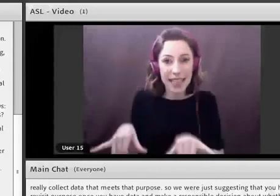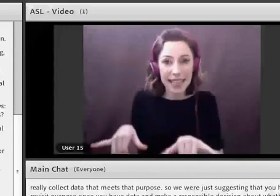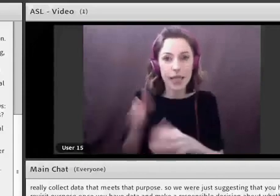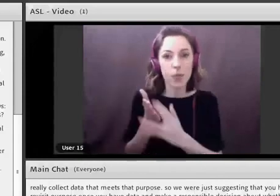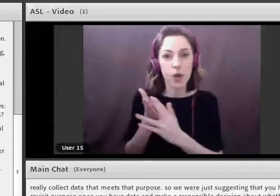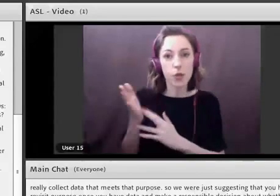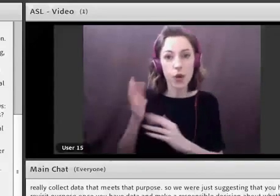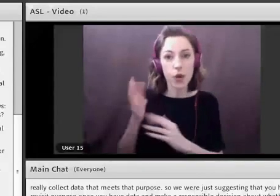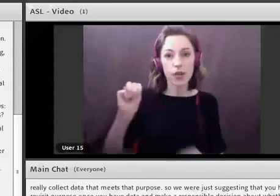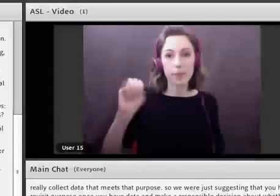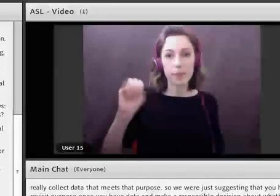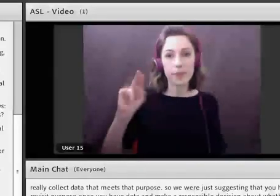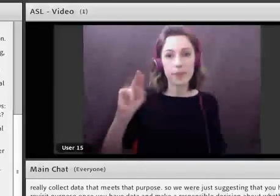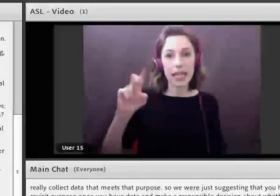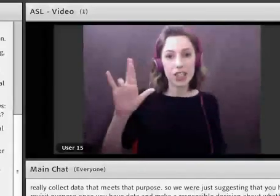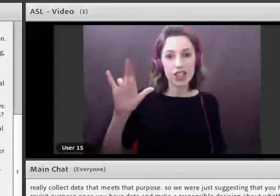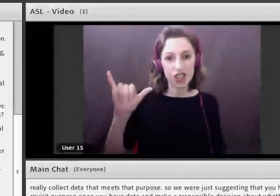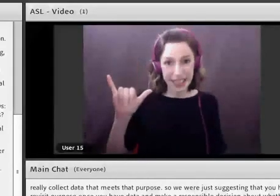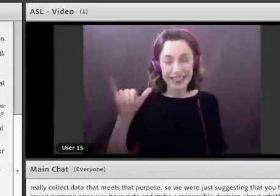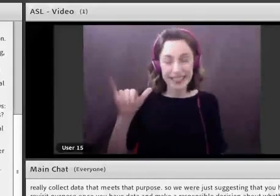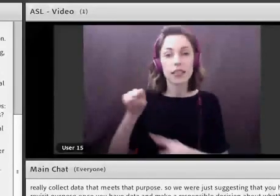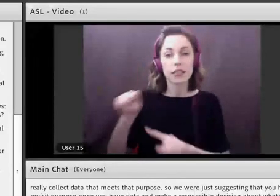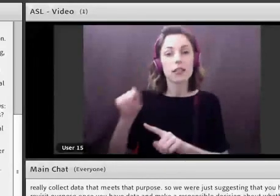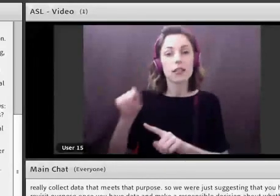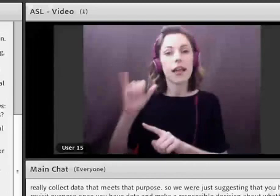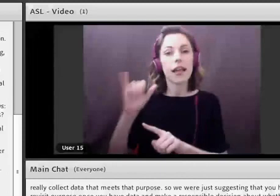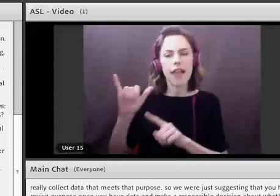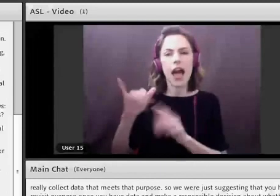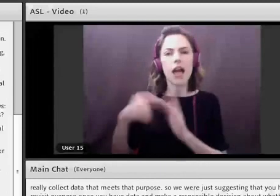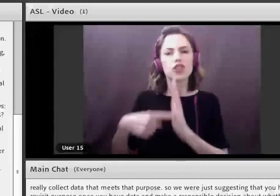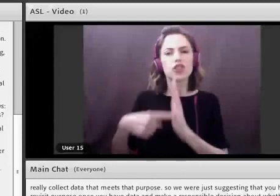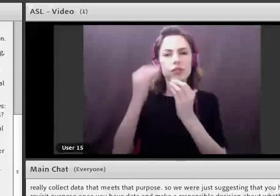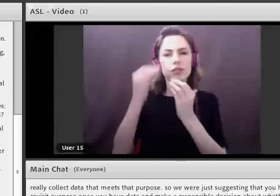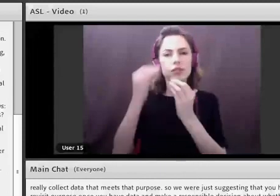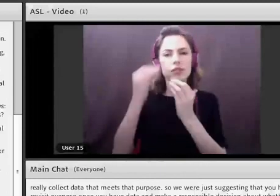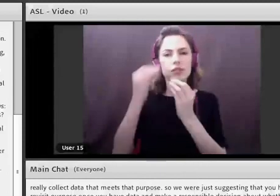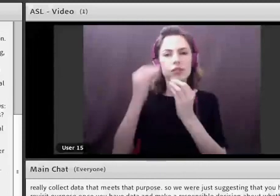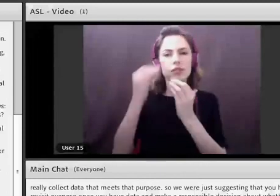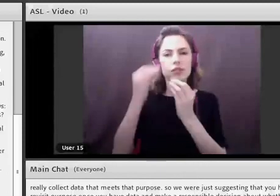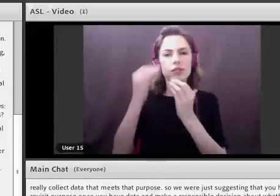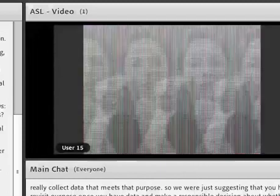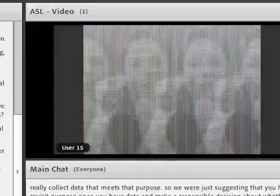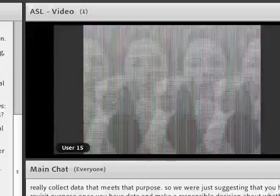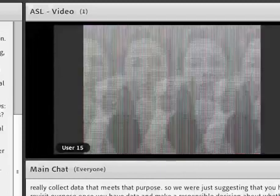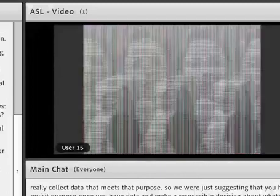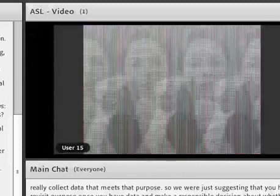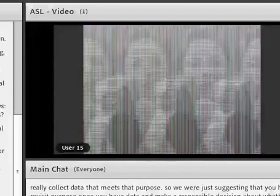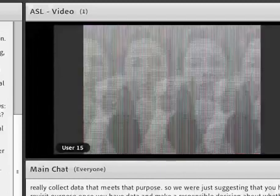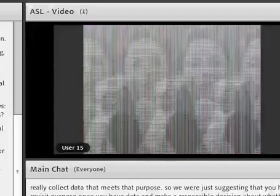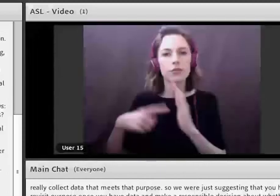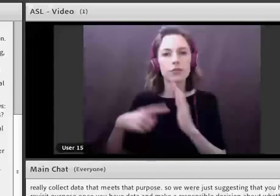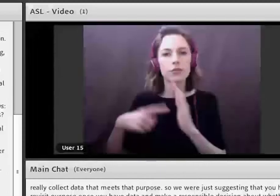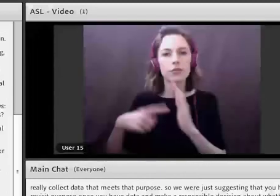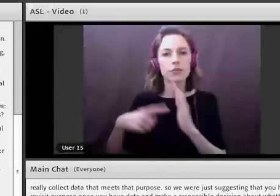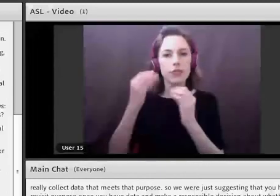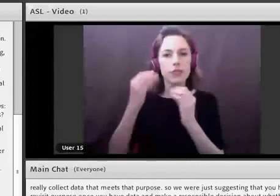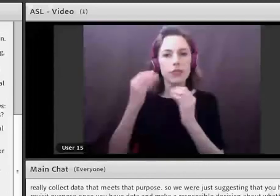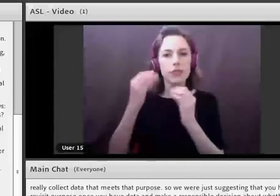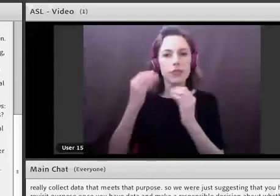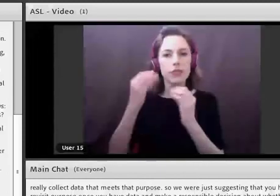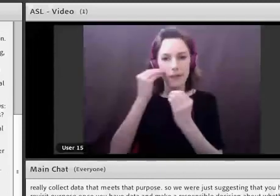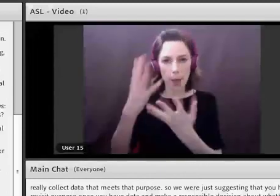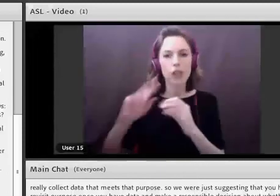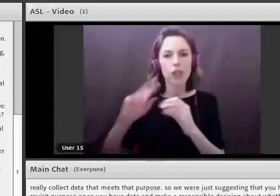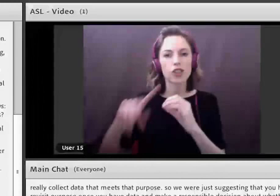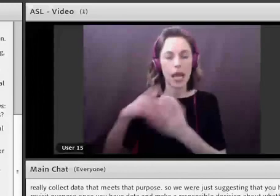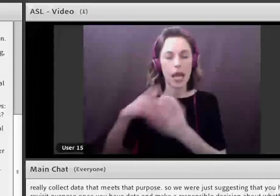school. Well, if the way you're identifying children is the same approach in both